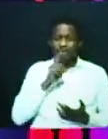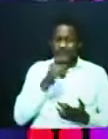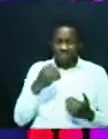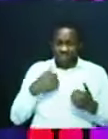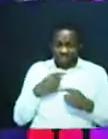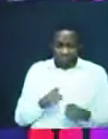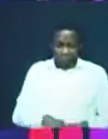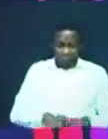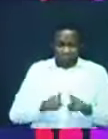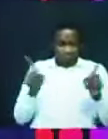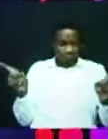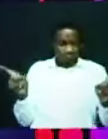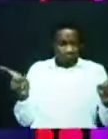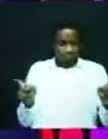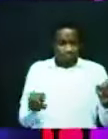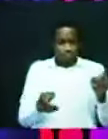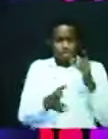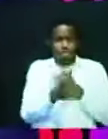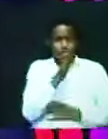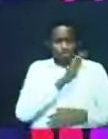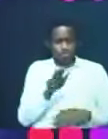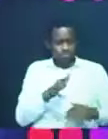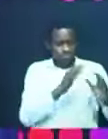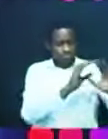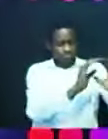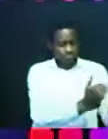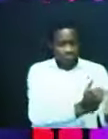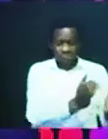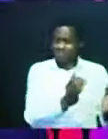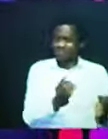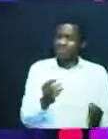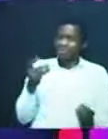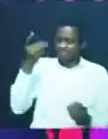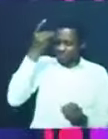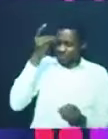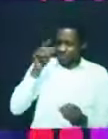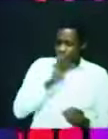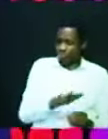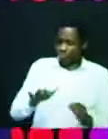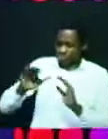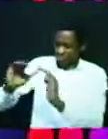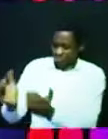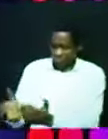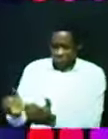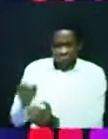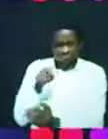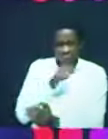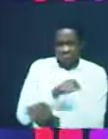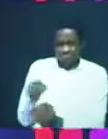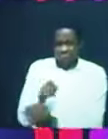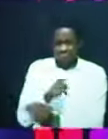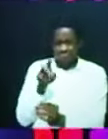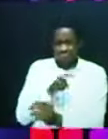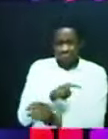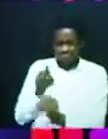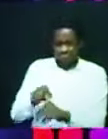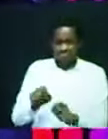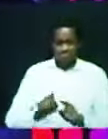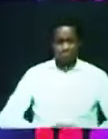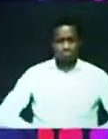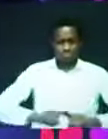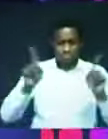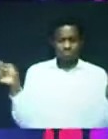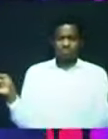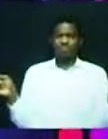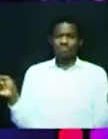dichotomy. Anyone who does not do what is right is not God's child. Obiara